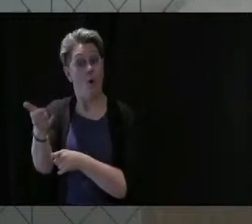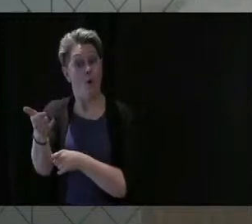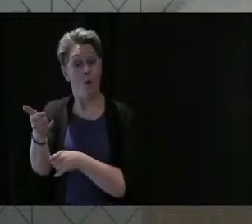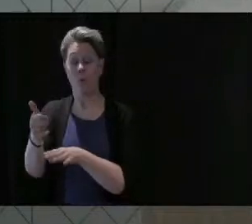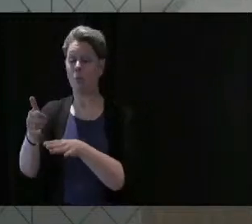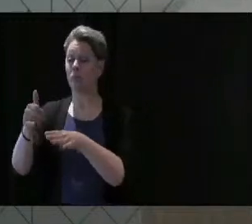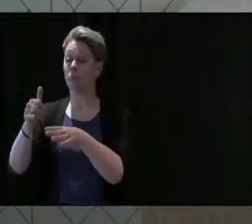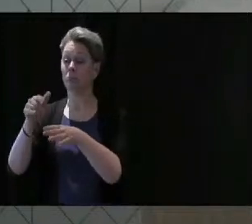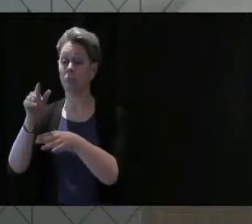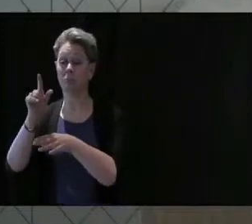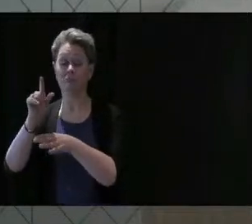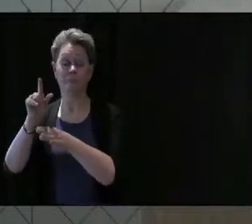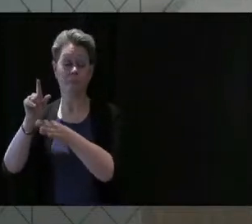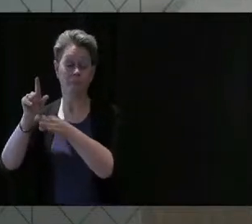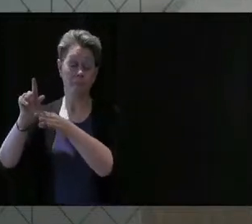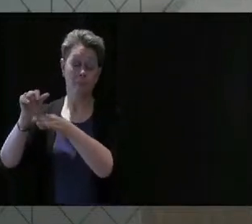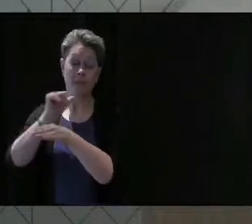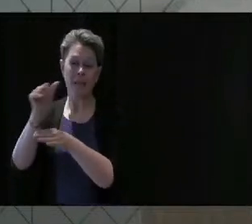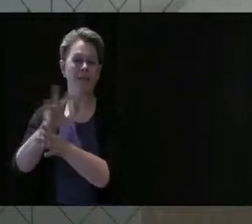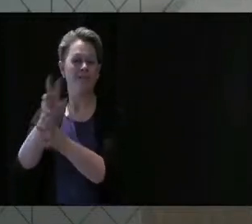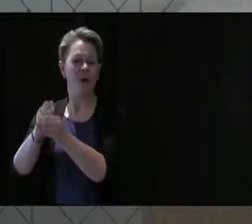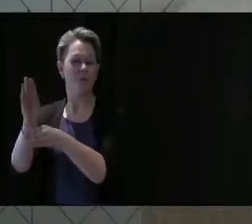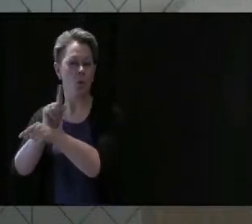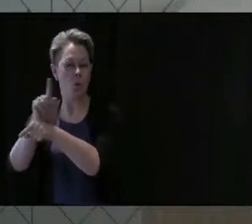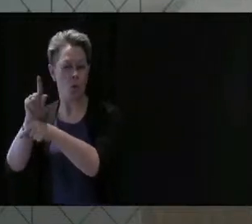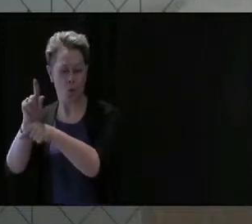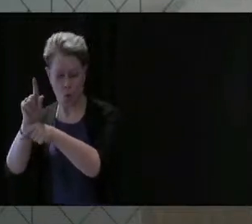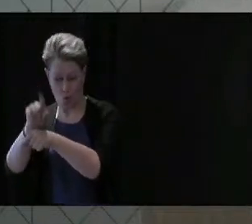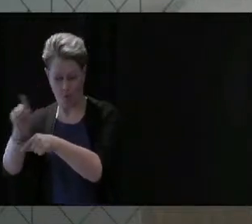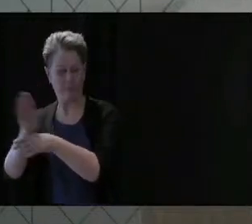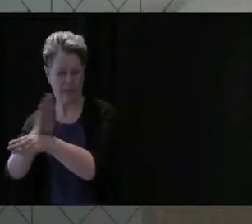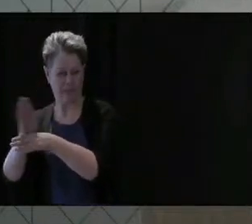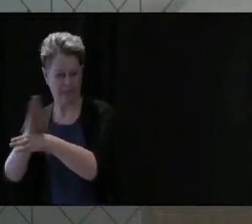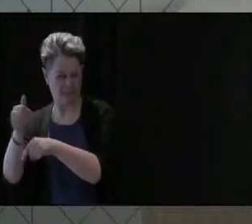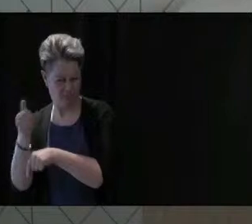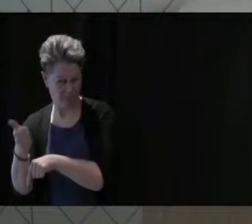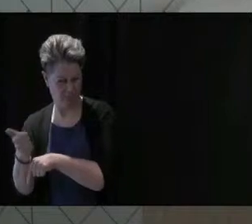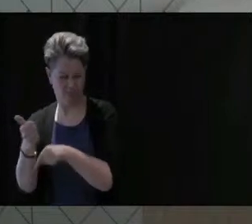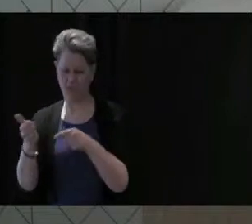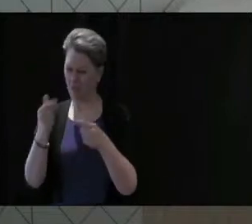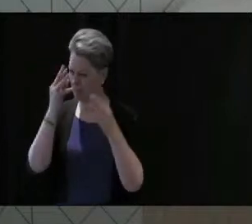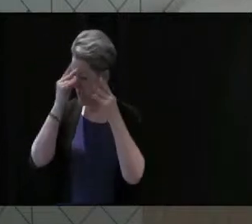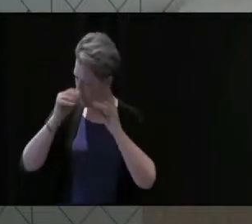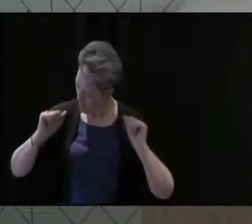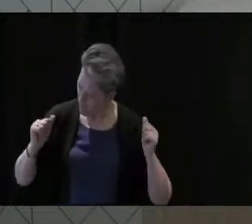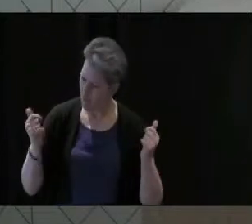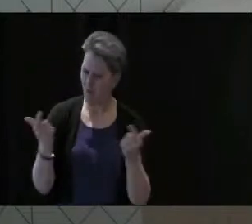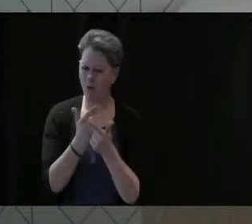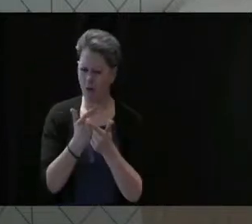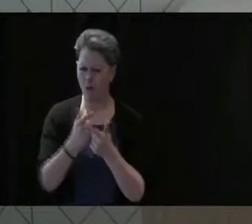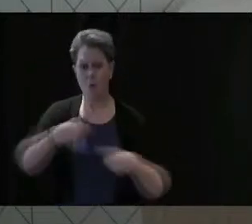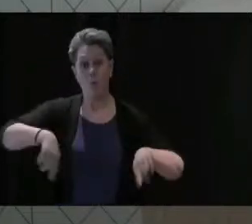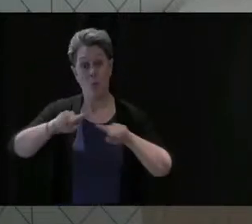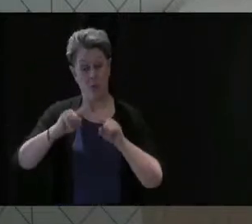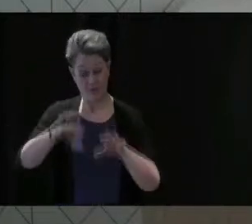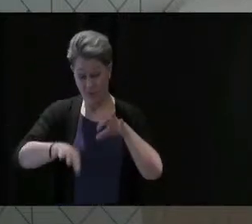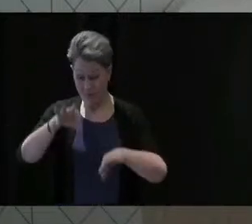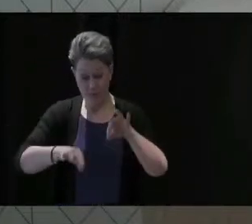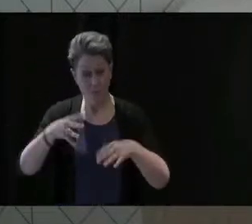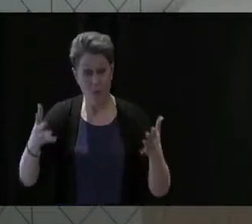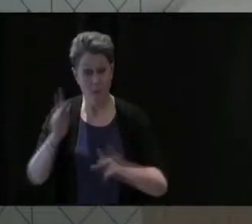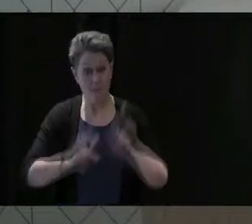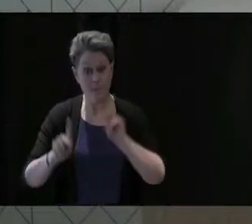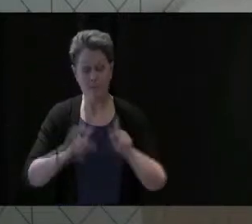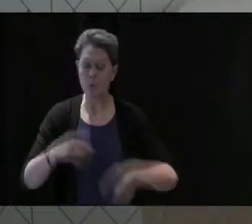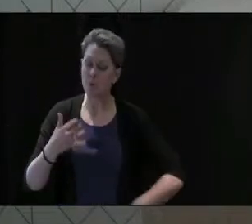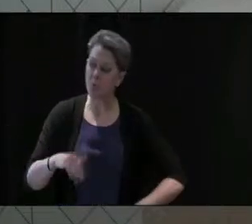well. We have found from all of our discussions that people are concerned. They want